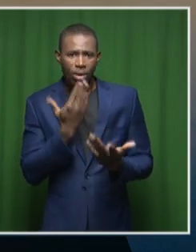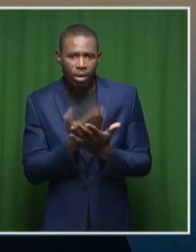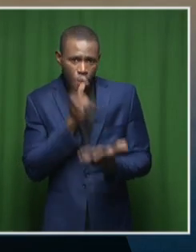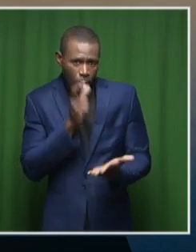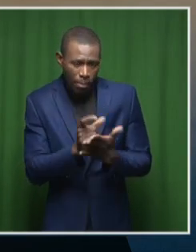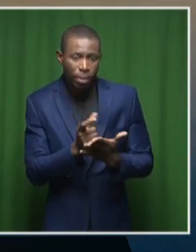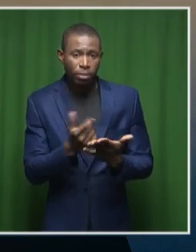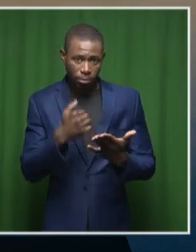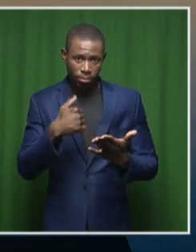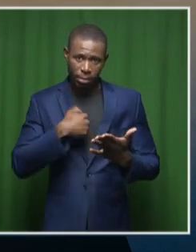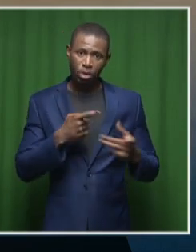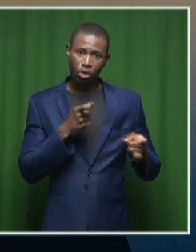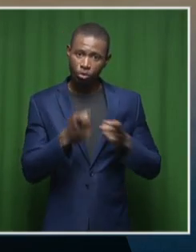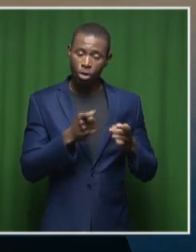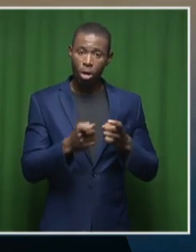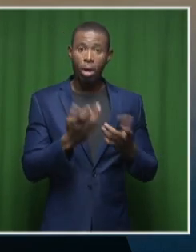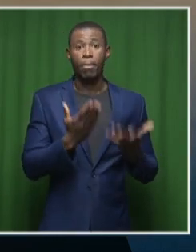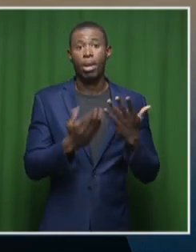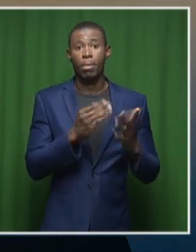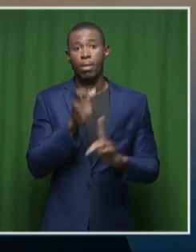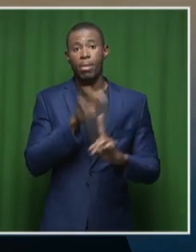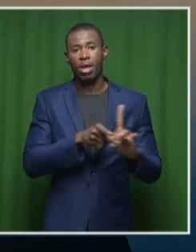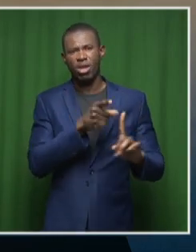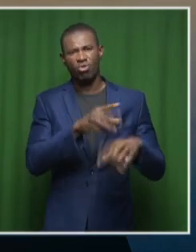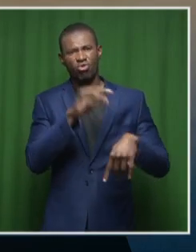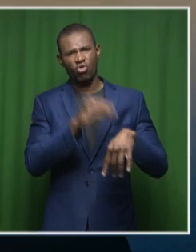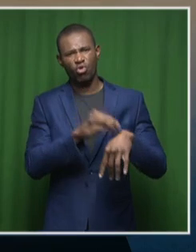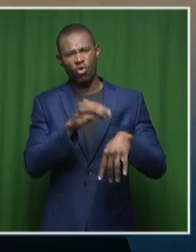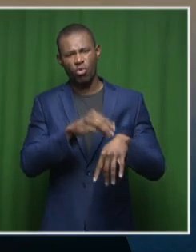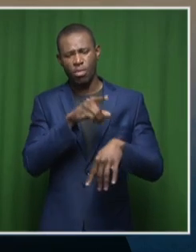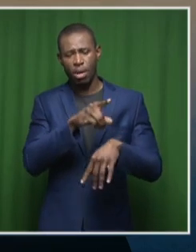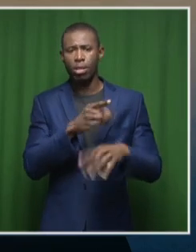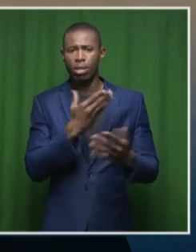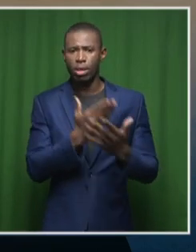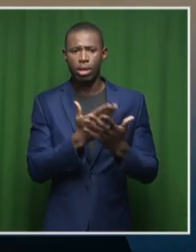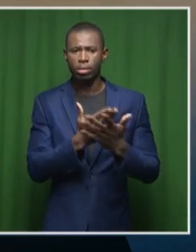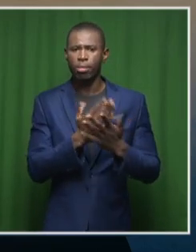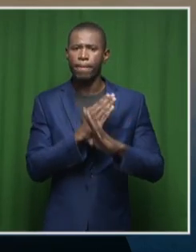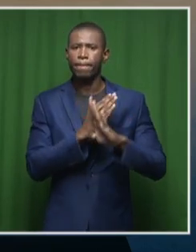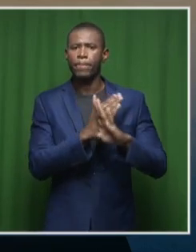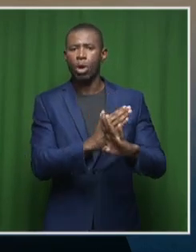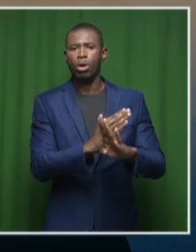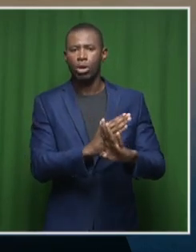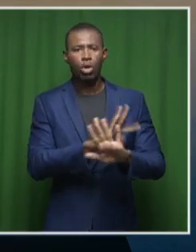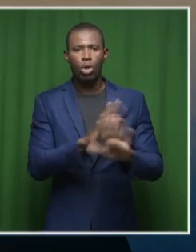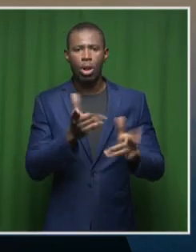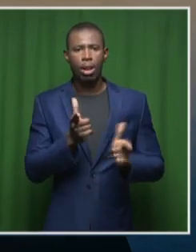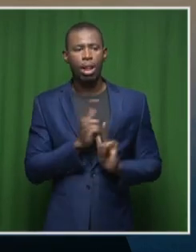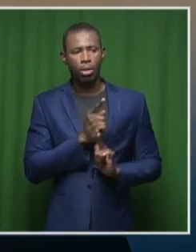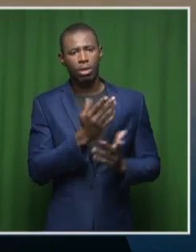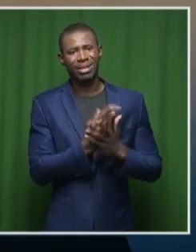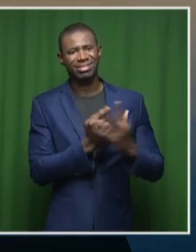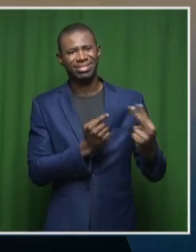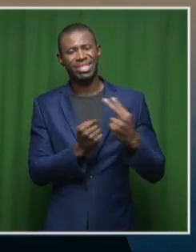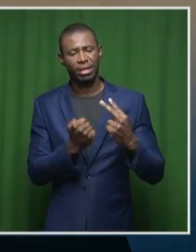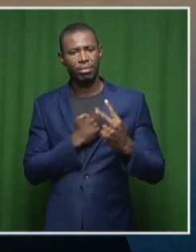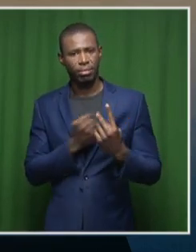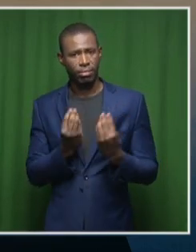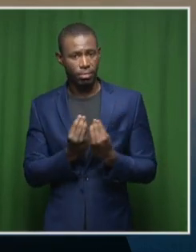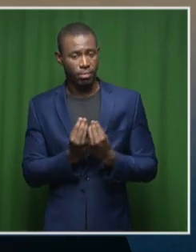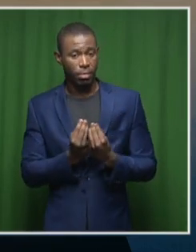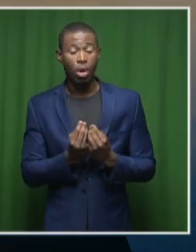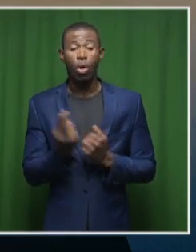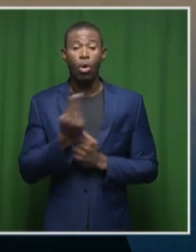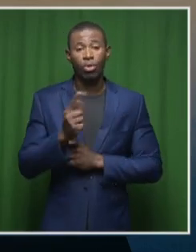So if there's someone that's bothering you, you can basically not allow that person to see your content. Another really interesting feature that you can